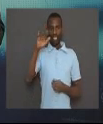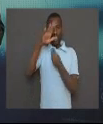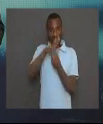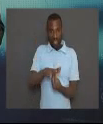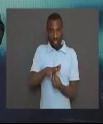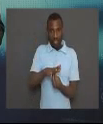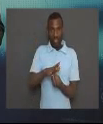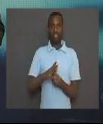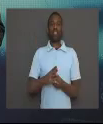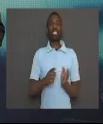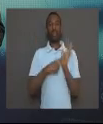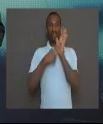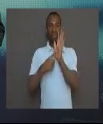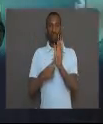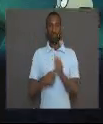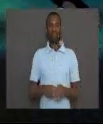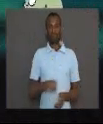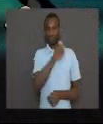Please write them down now.